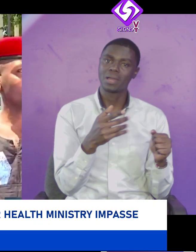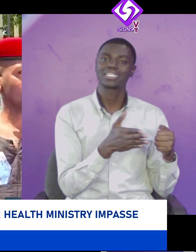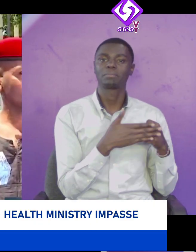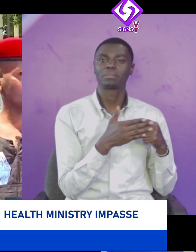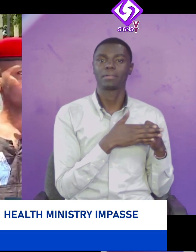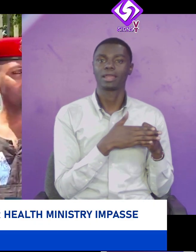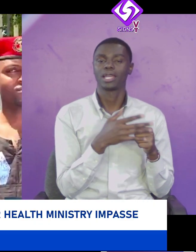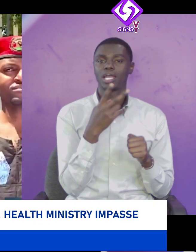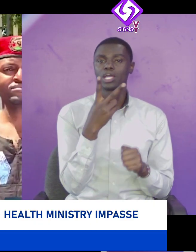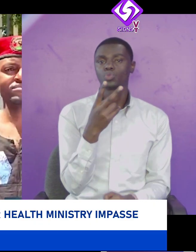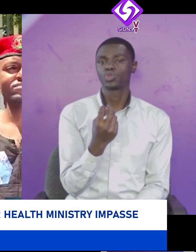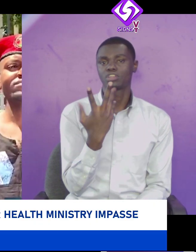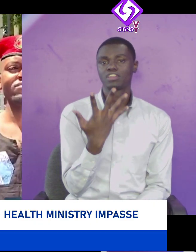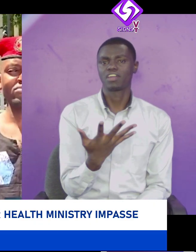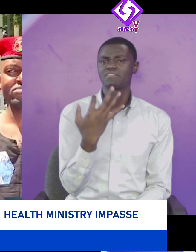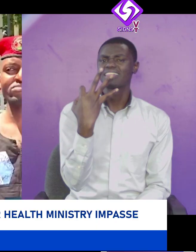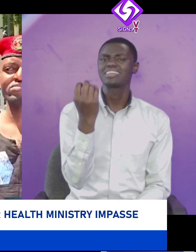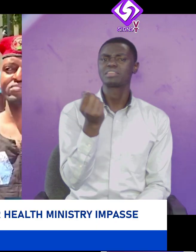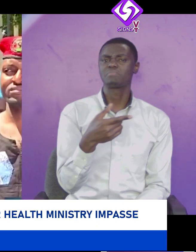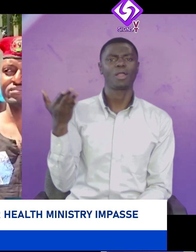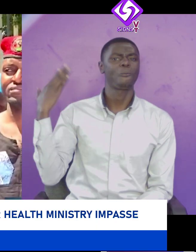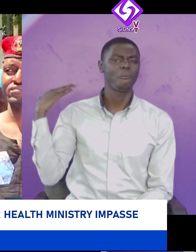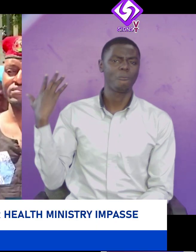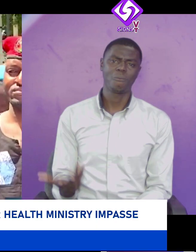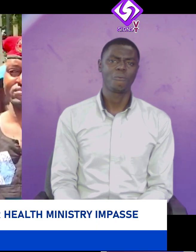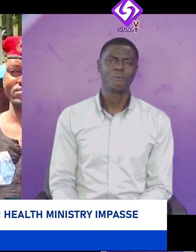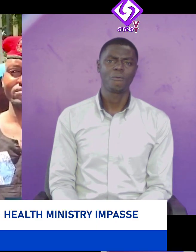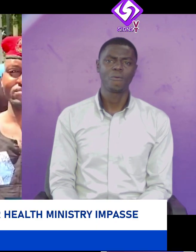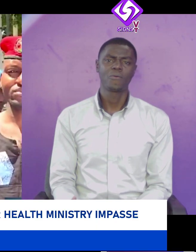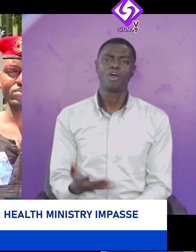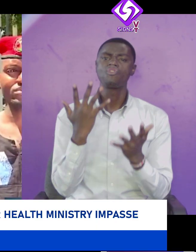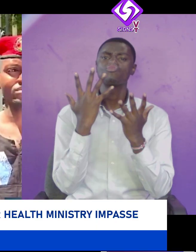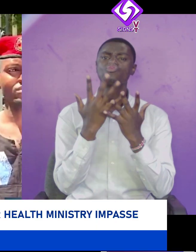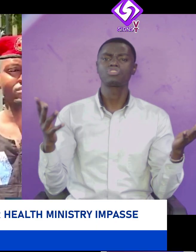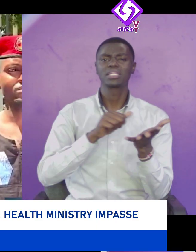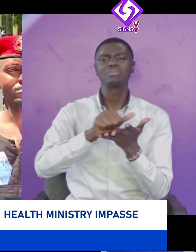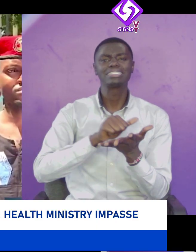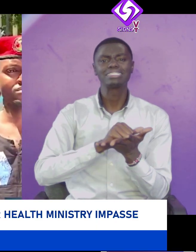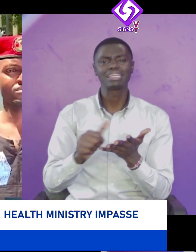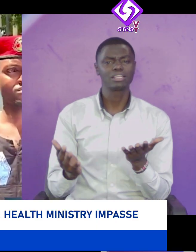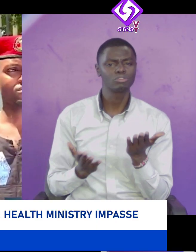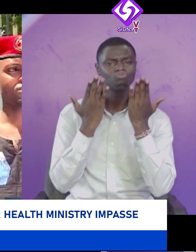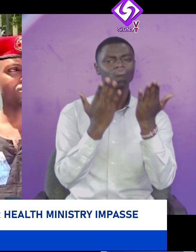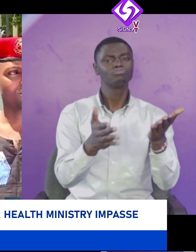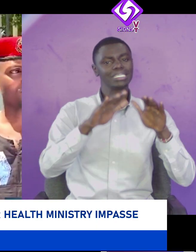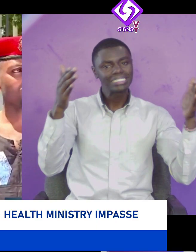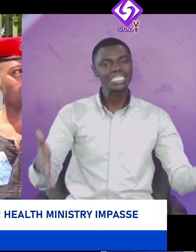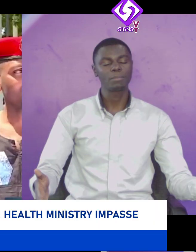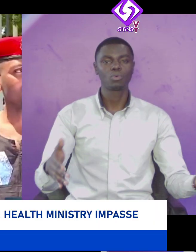of 2025, 3 months ago. The documents are printed, ziko kwa meza ya CS for 3